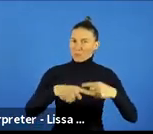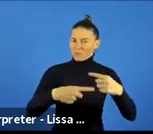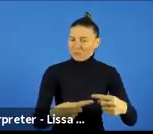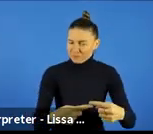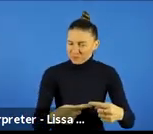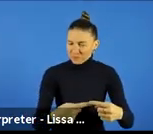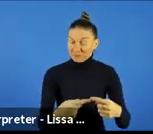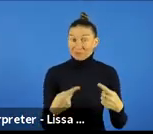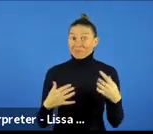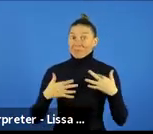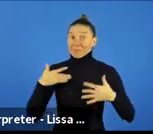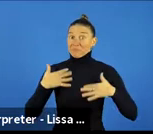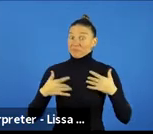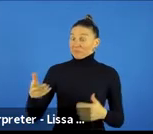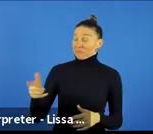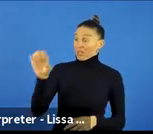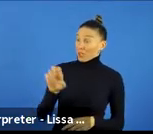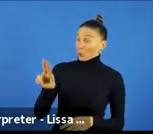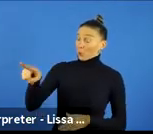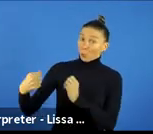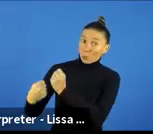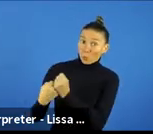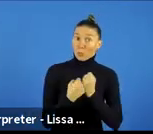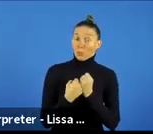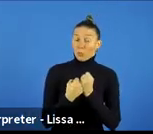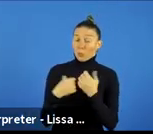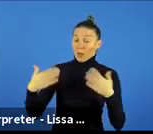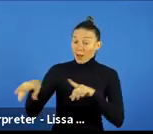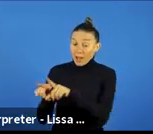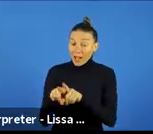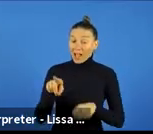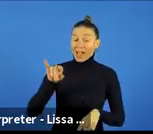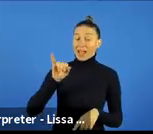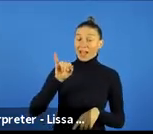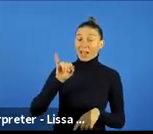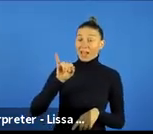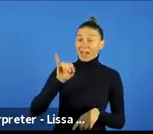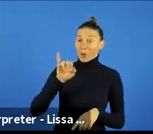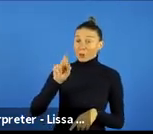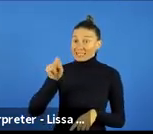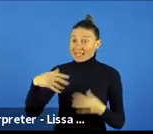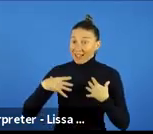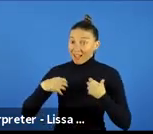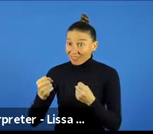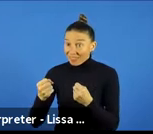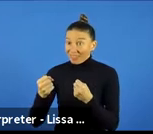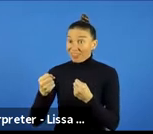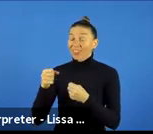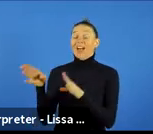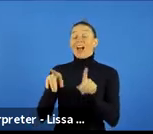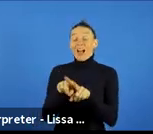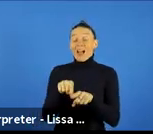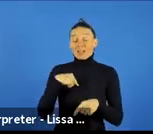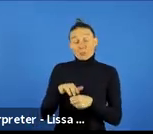be supported by the European Union and also EIT Health, and also of course our local university,